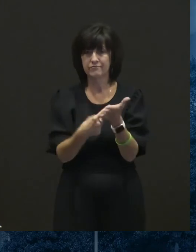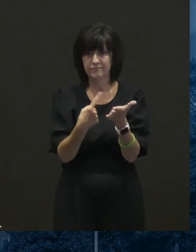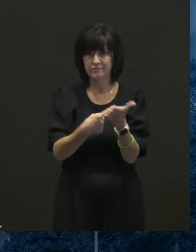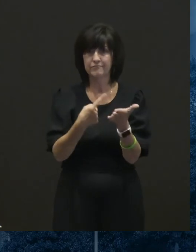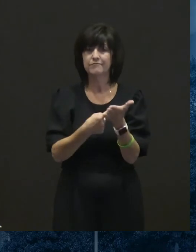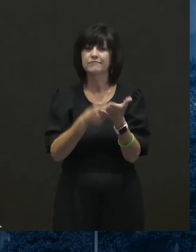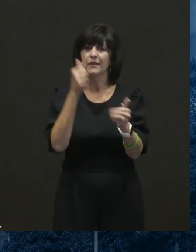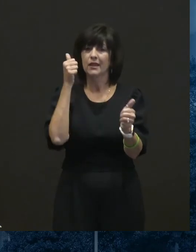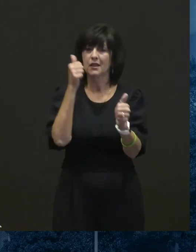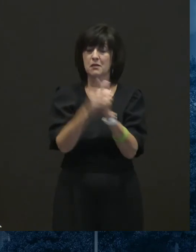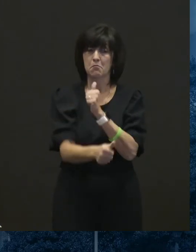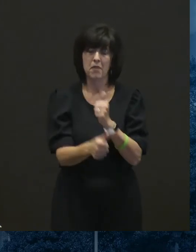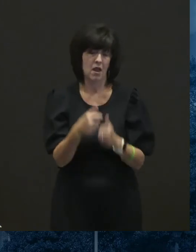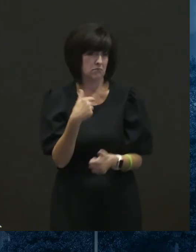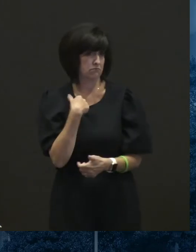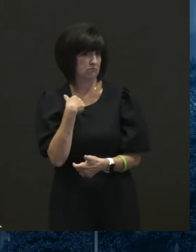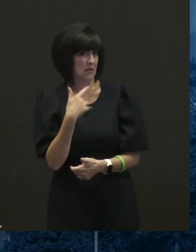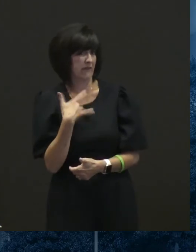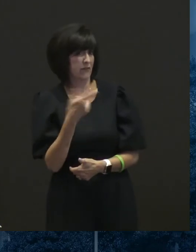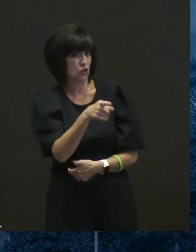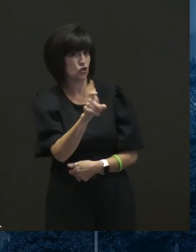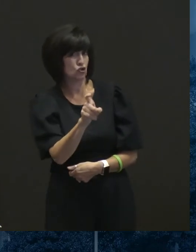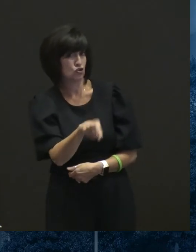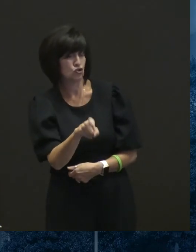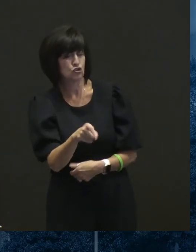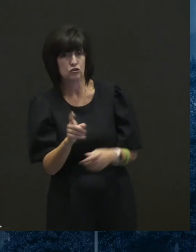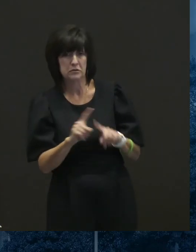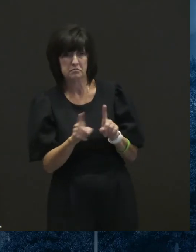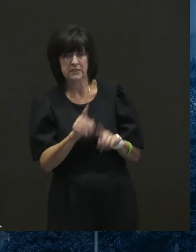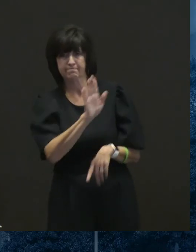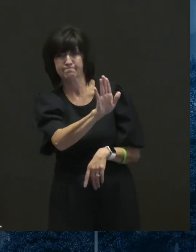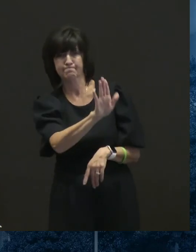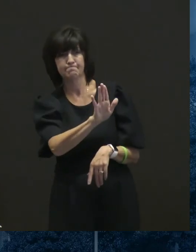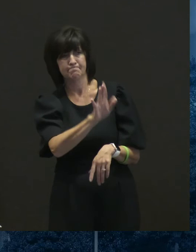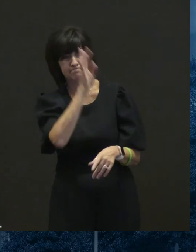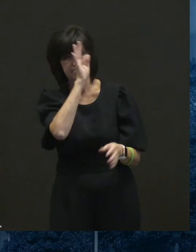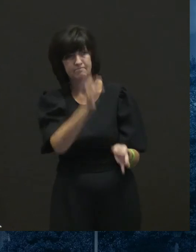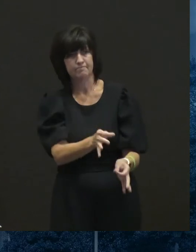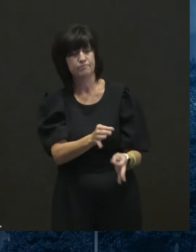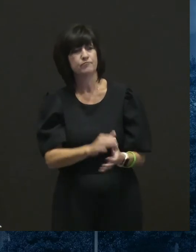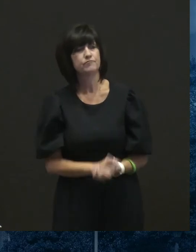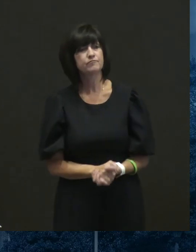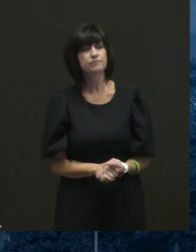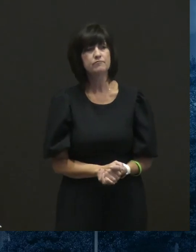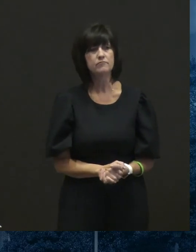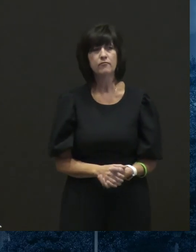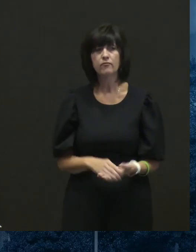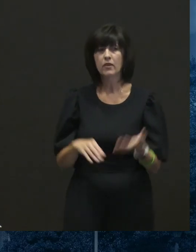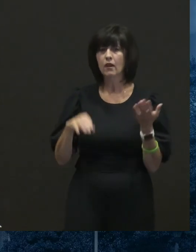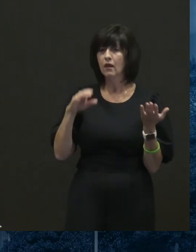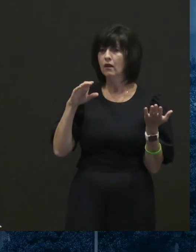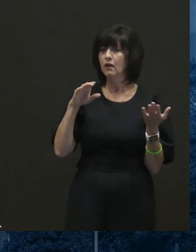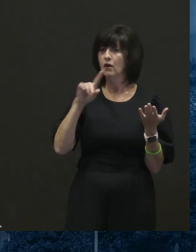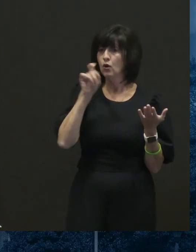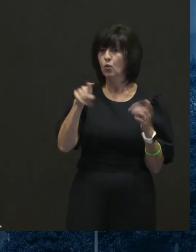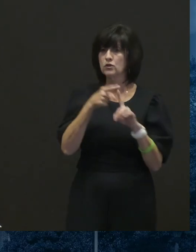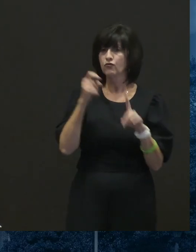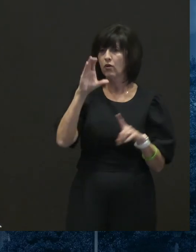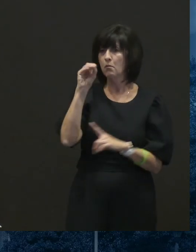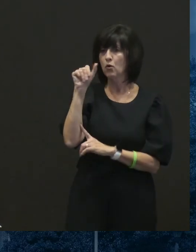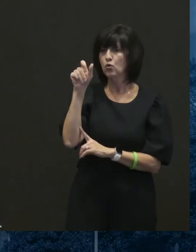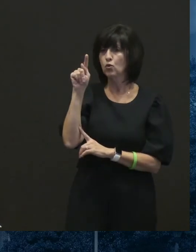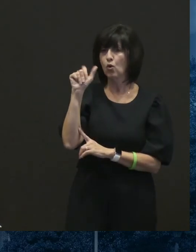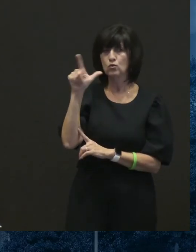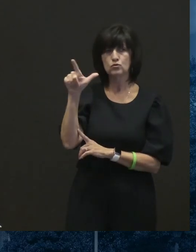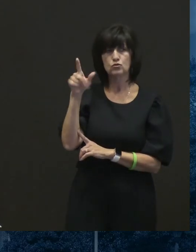certainly sign it. The next question's from Susan Canfora at Coastal Point. President Trump